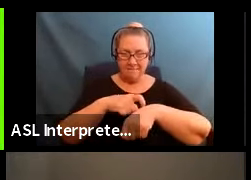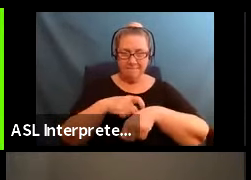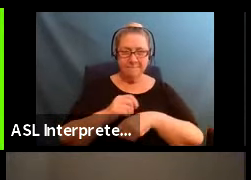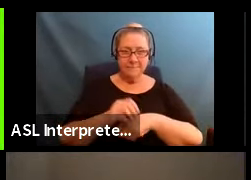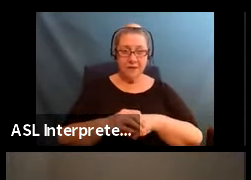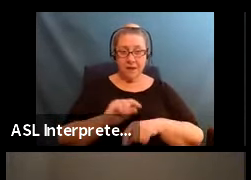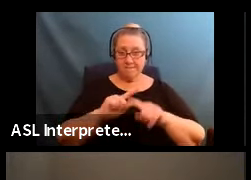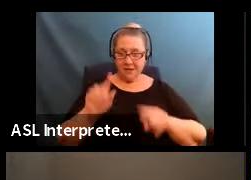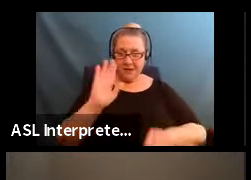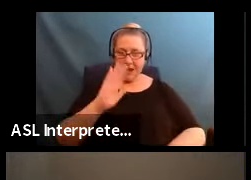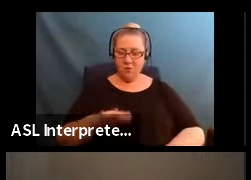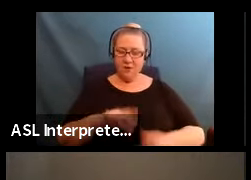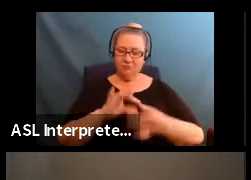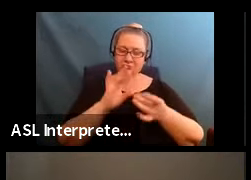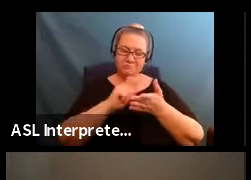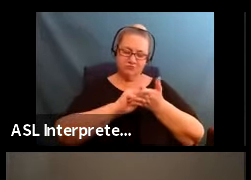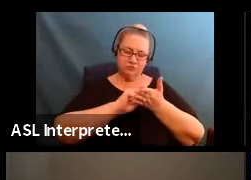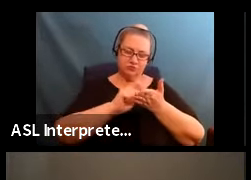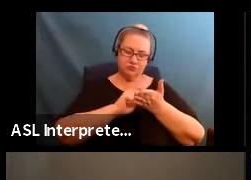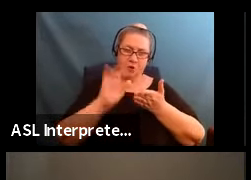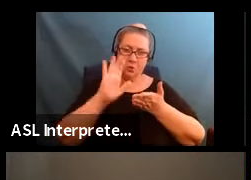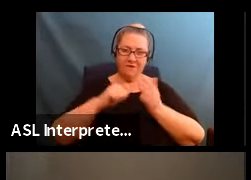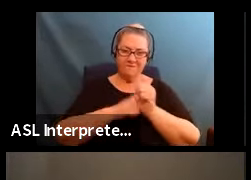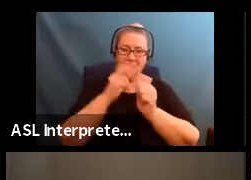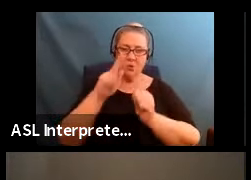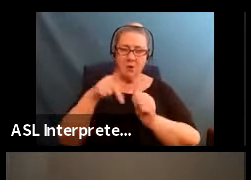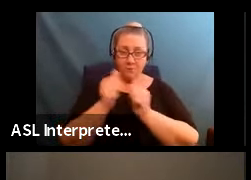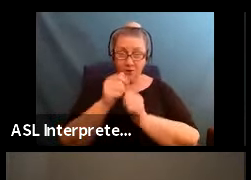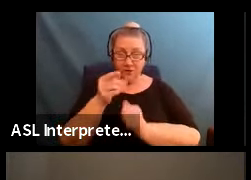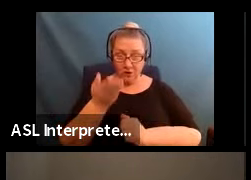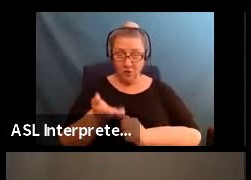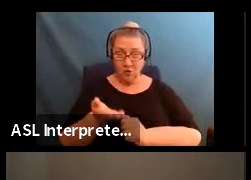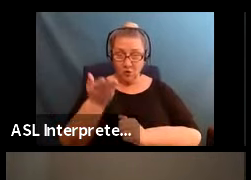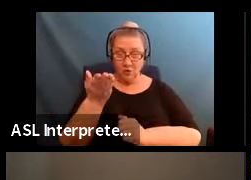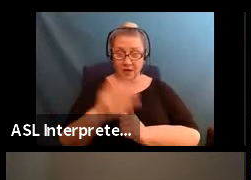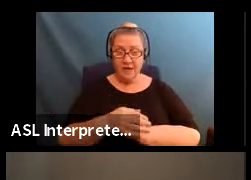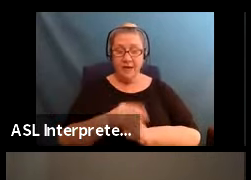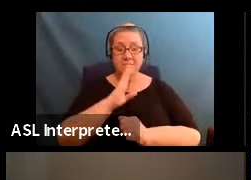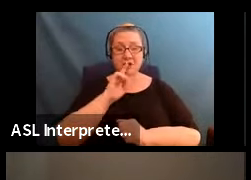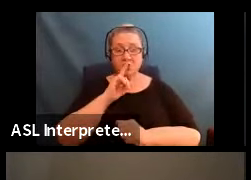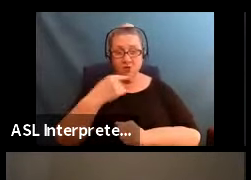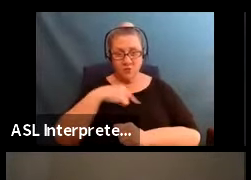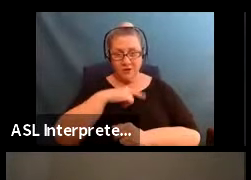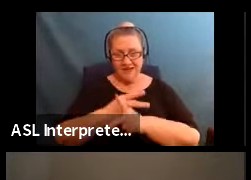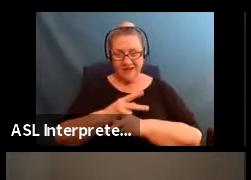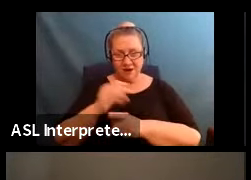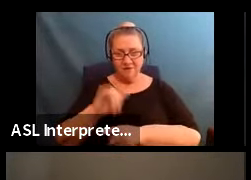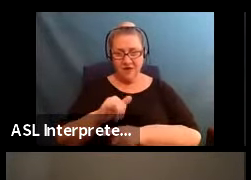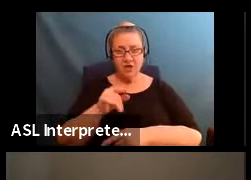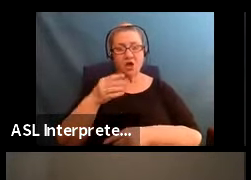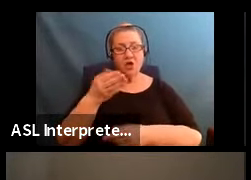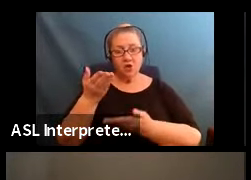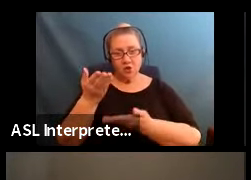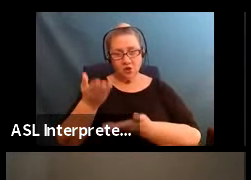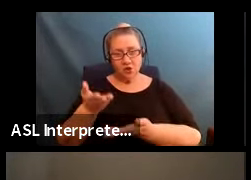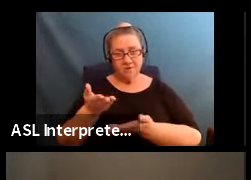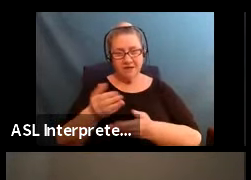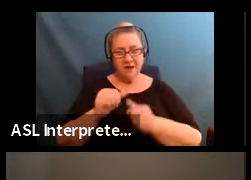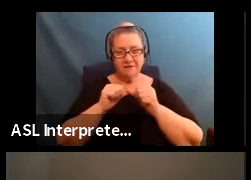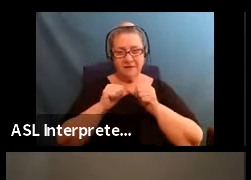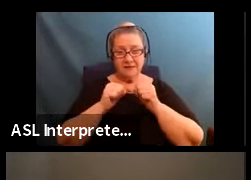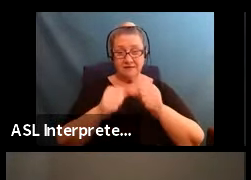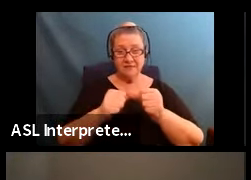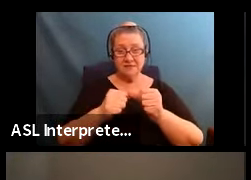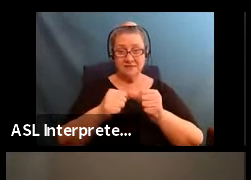note that we should follow up with you and making sure that we are addressing that, because I think you have been a very consistent